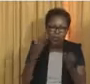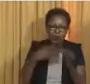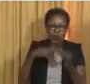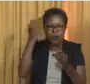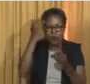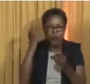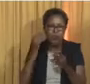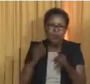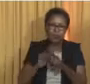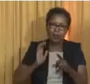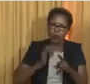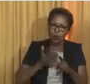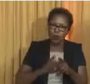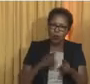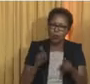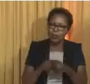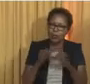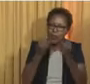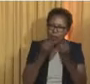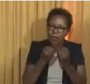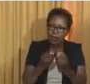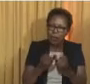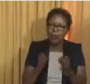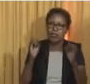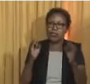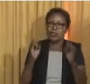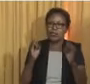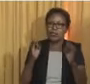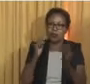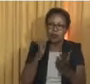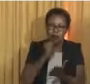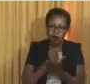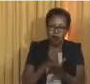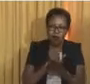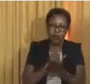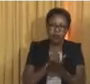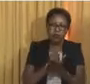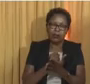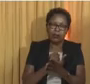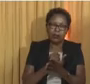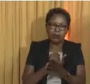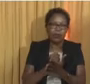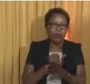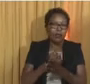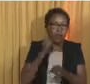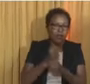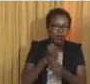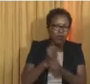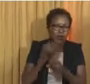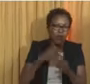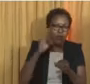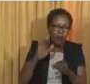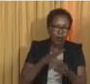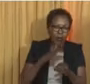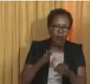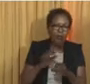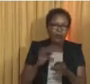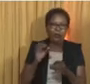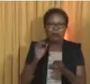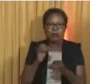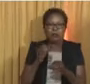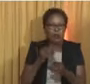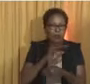commissions, and independent offices, to which Chapter 15 applies, the functions of Parliament, the objects, principles,